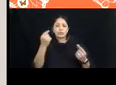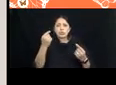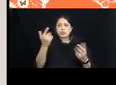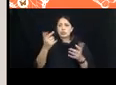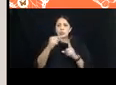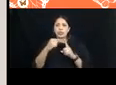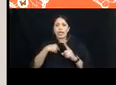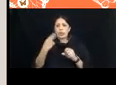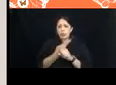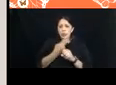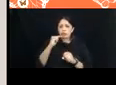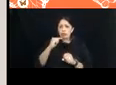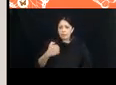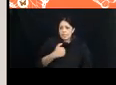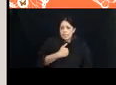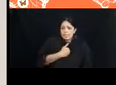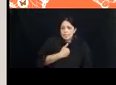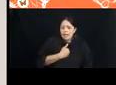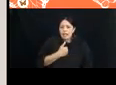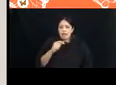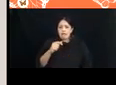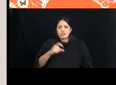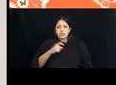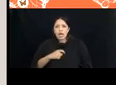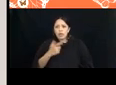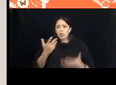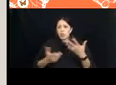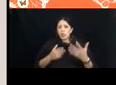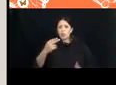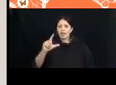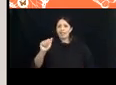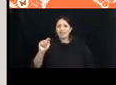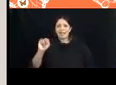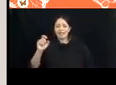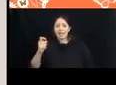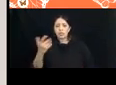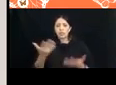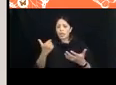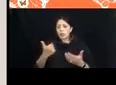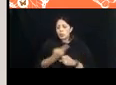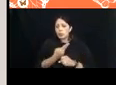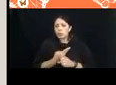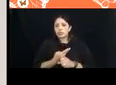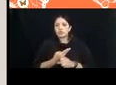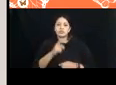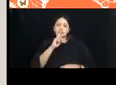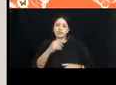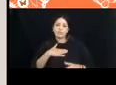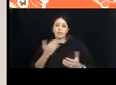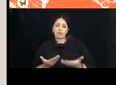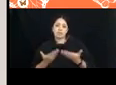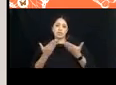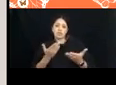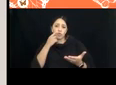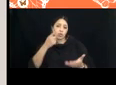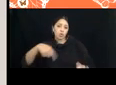use, right? It seems like they're all so controversial. And really my recommendation to you, if you know, you're looking for that